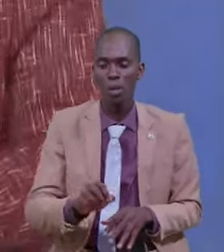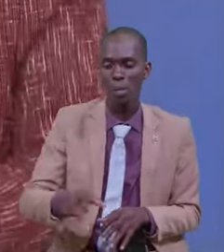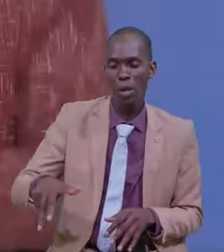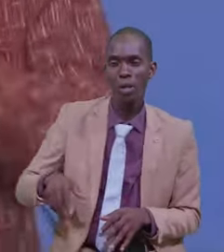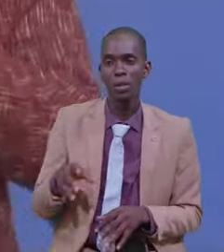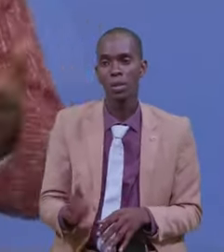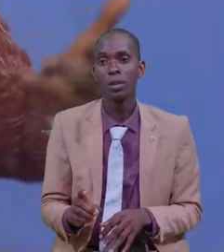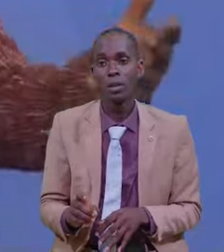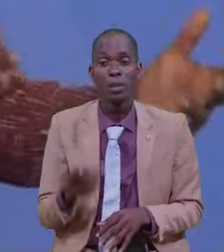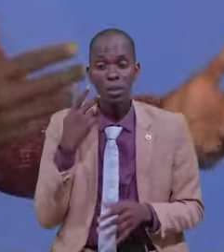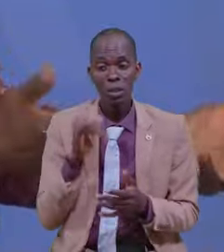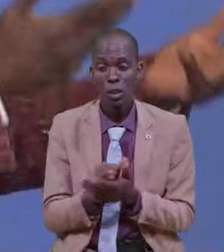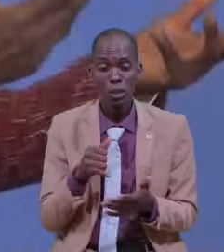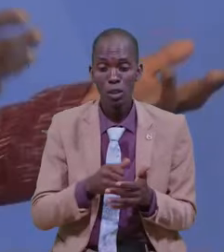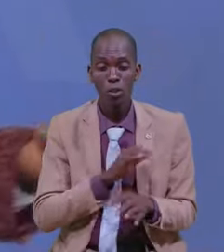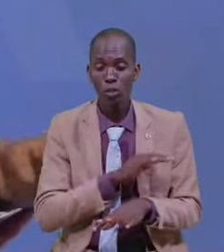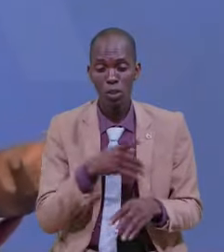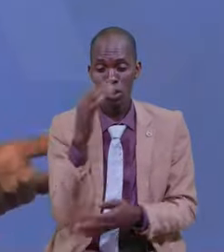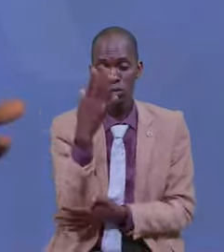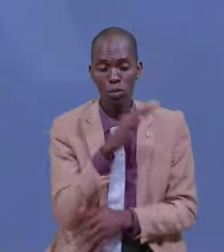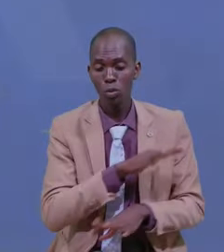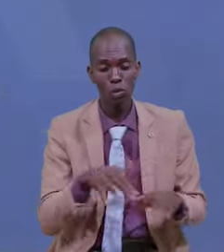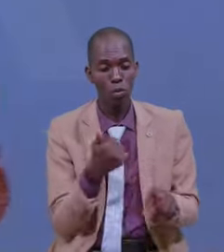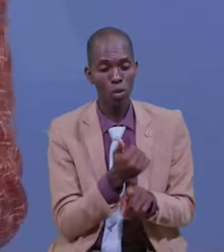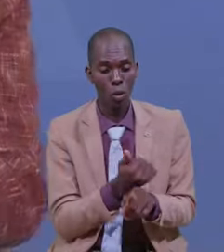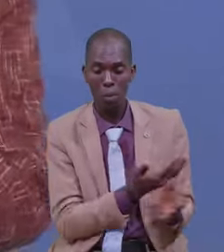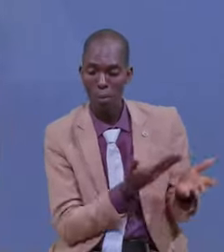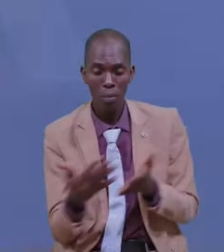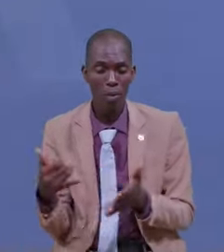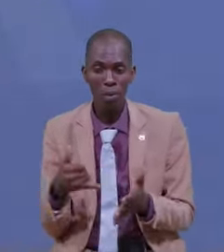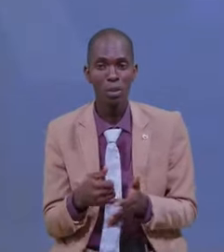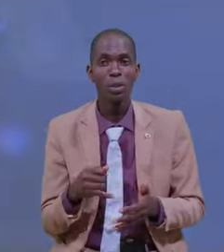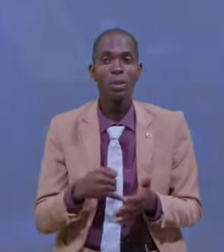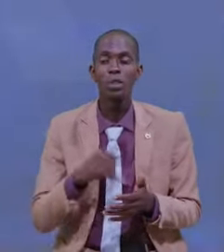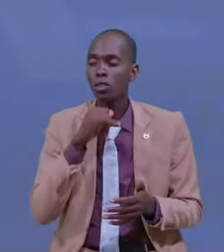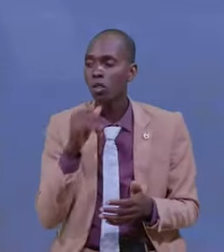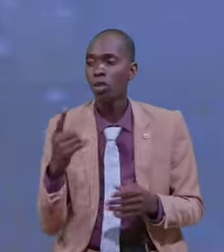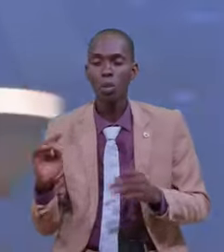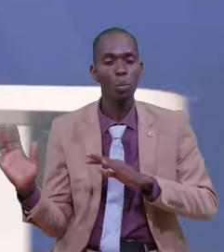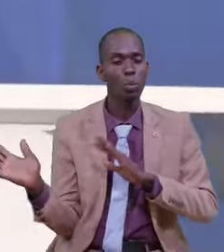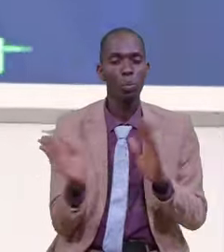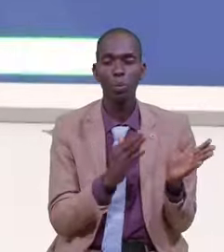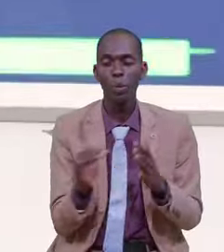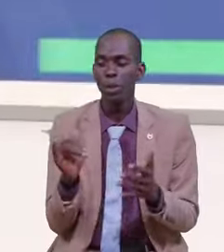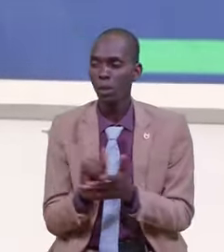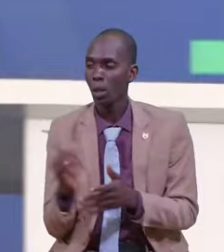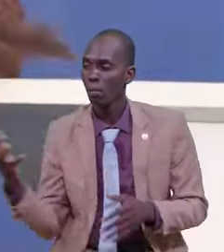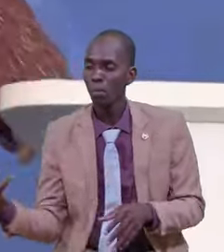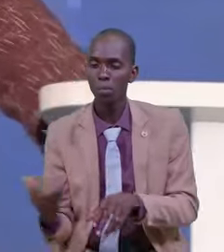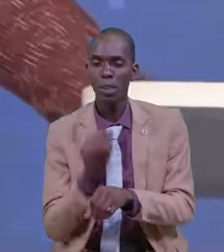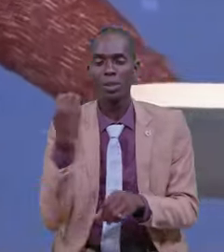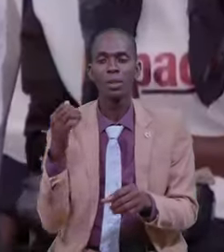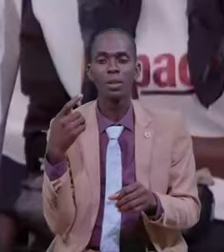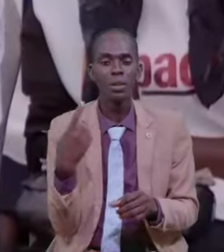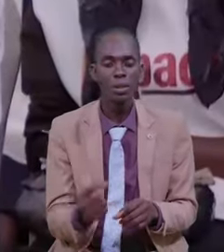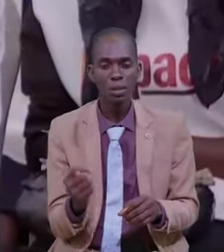not come. It wasn't the wind that you studied in biology that just took the seed and put it there. No, this